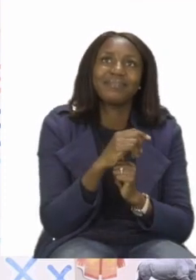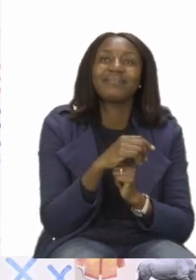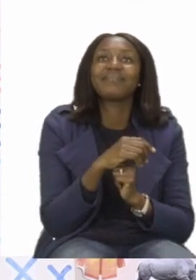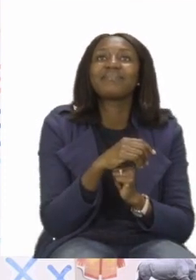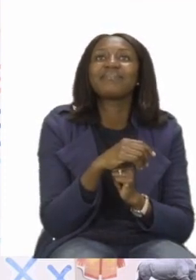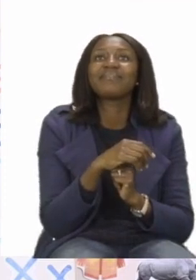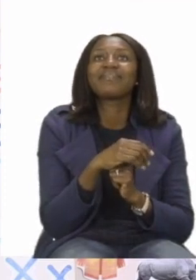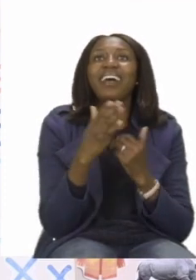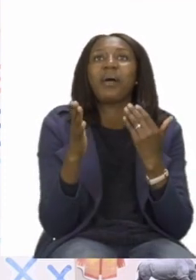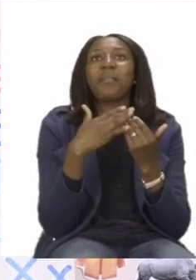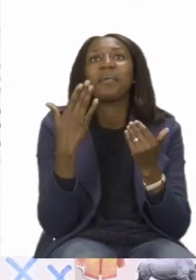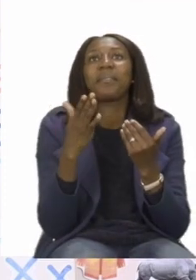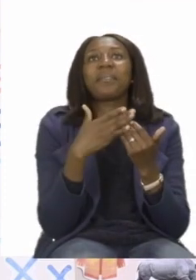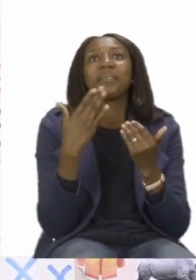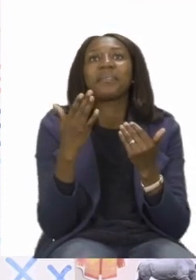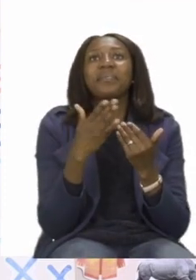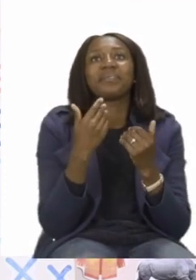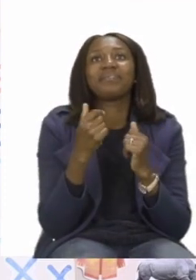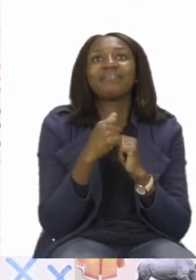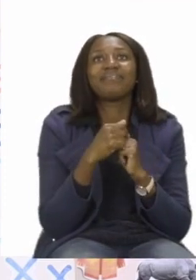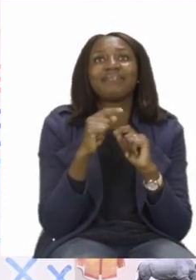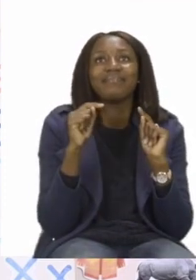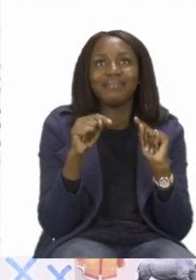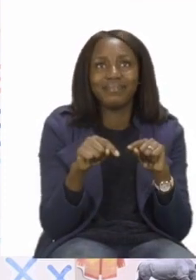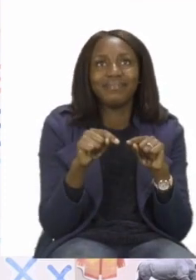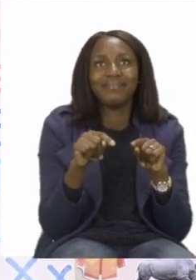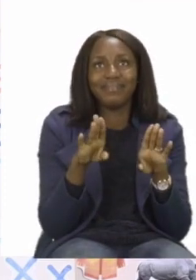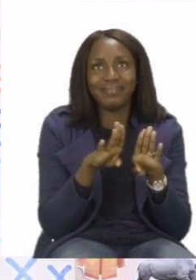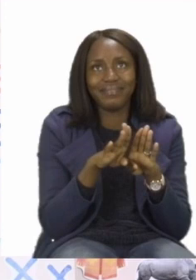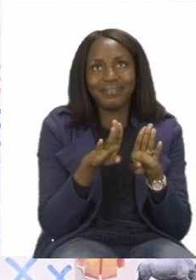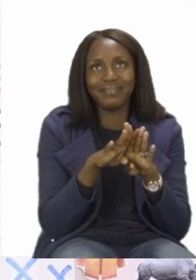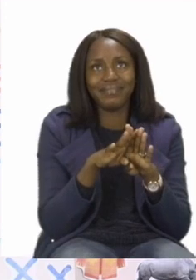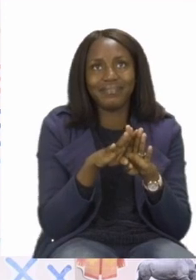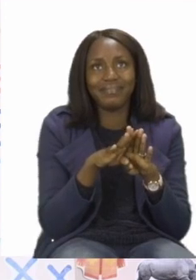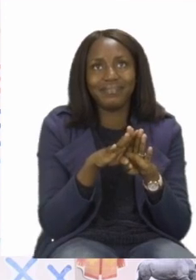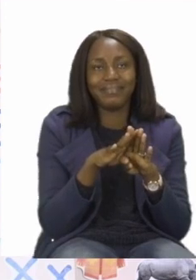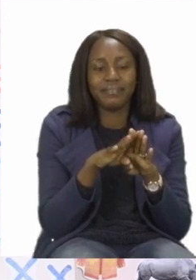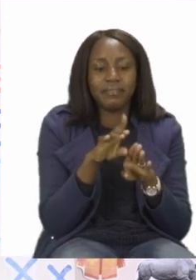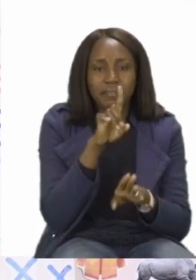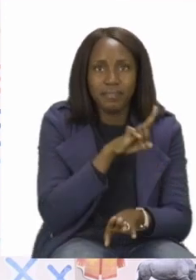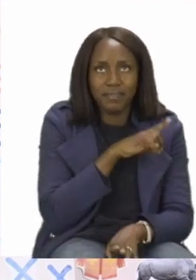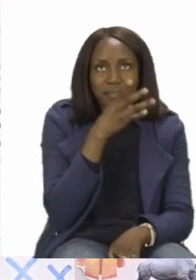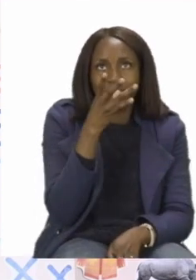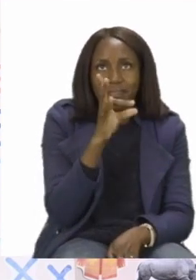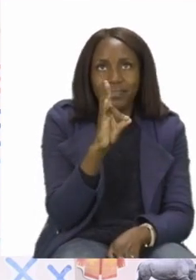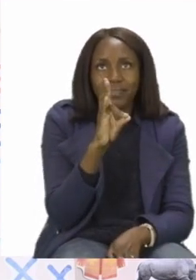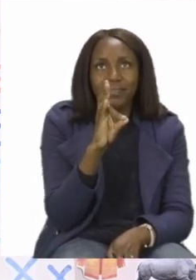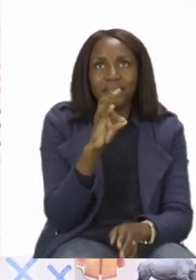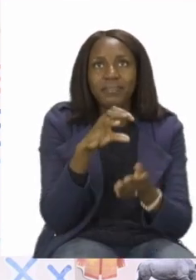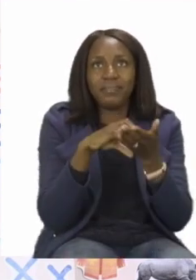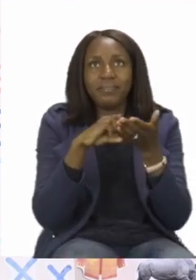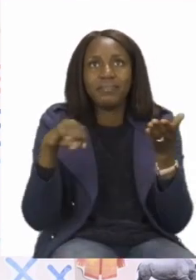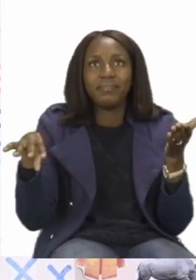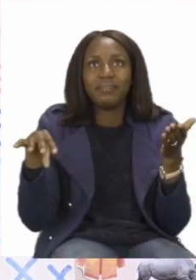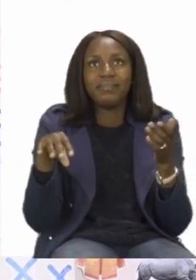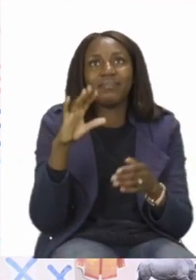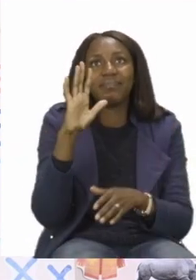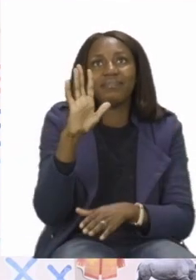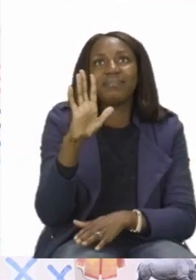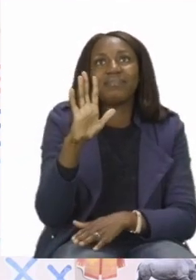Simple enough. Now let's do the next one, which says 17 minus